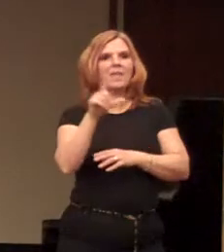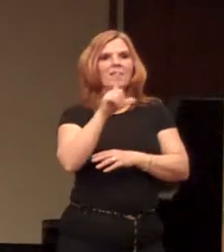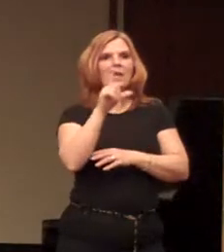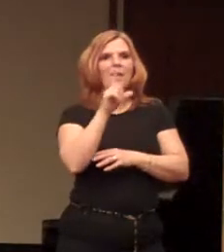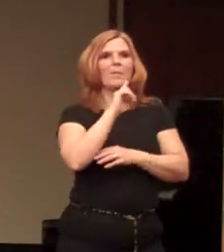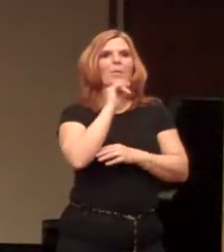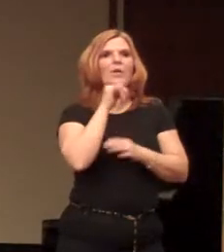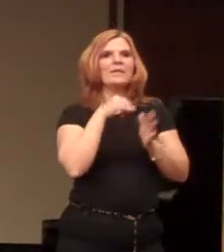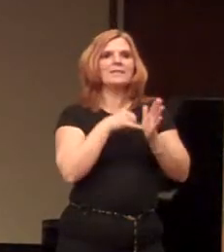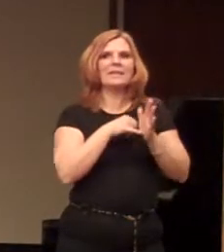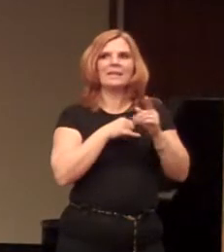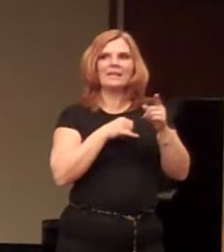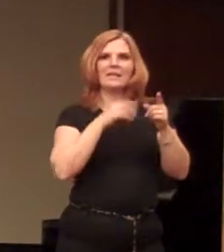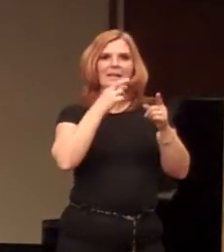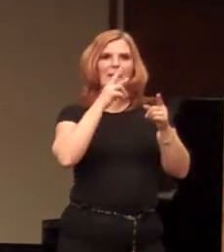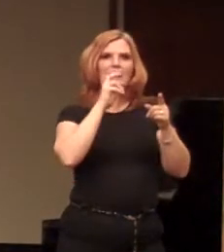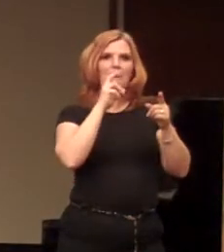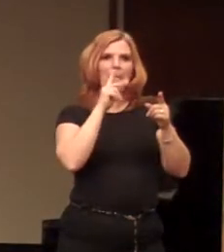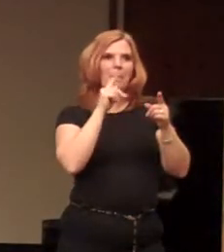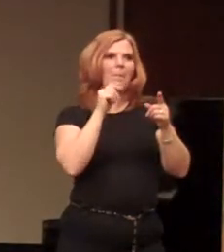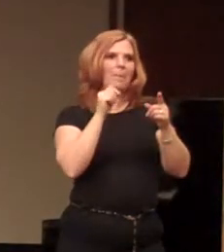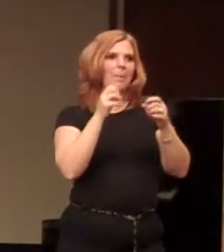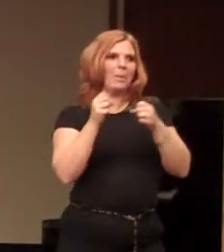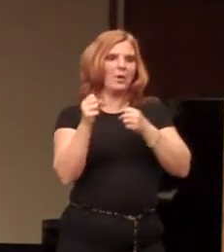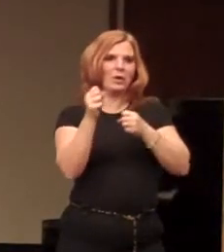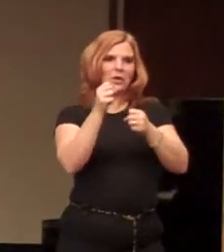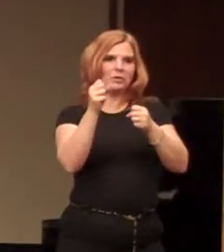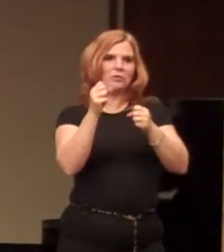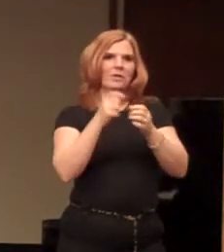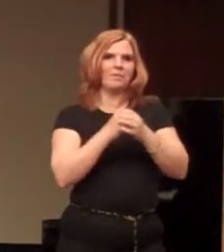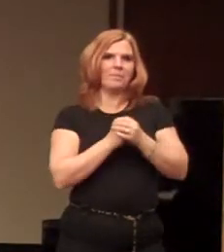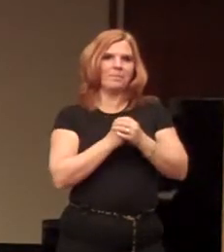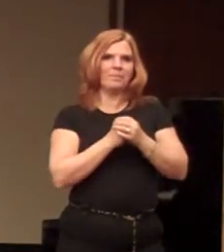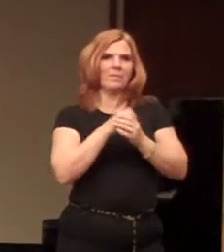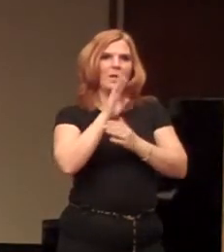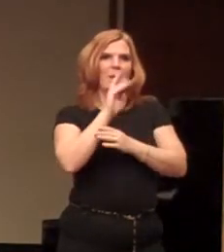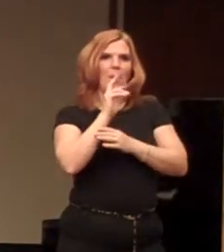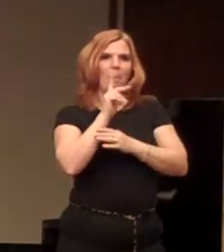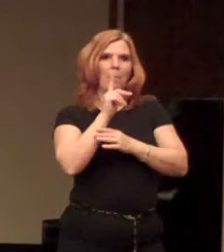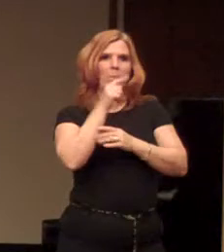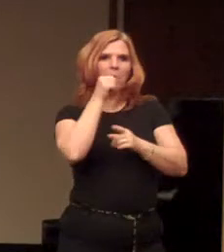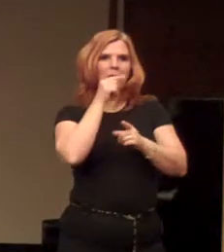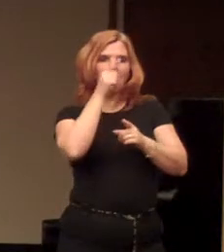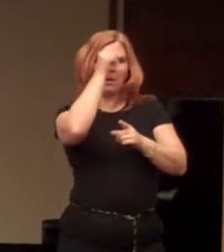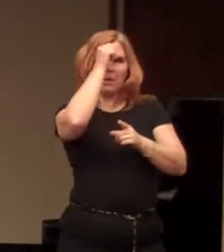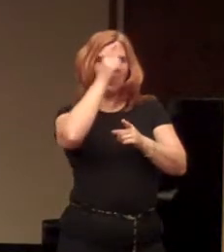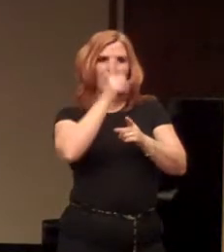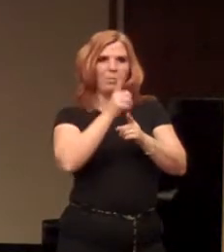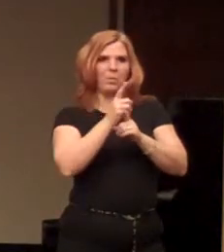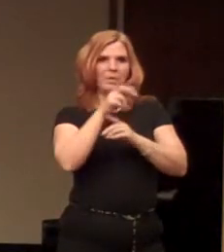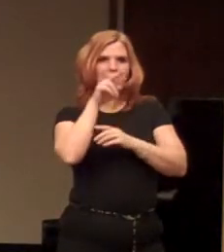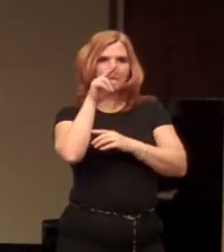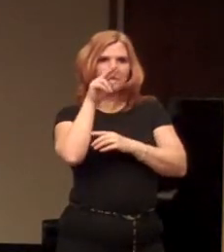Where is it? Market Street. Okay. Block Brothers Tobacco, Mountwood